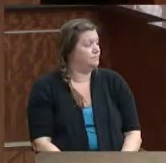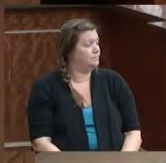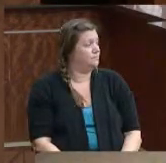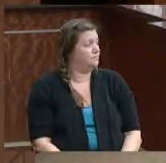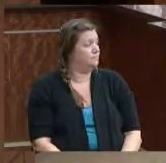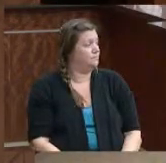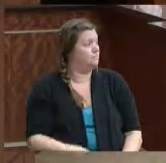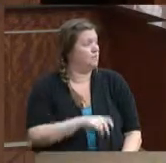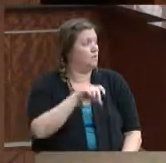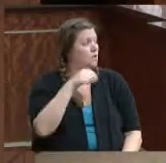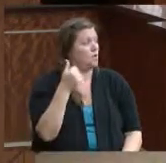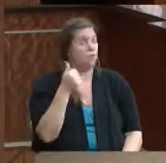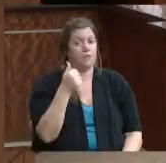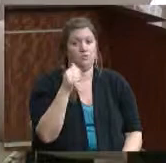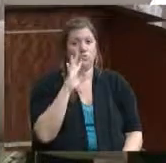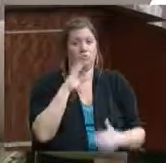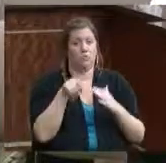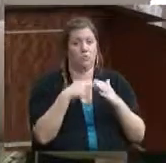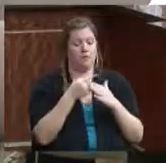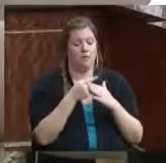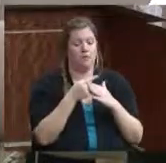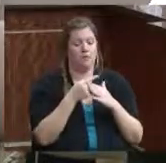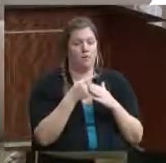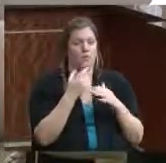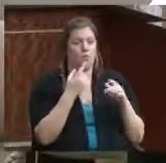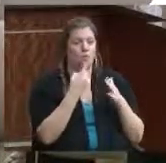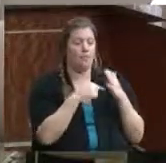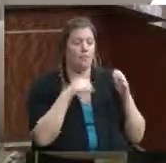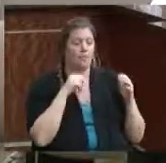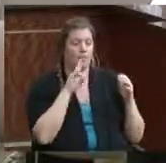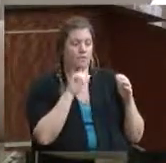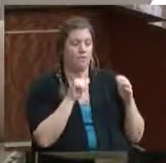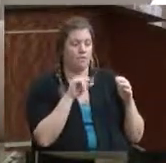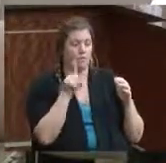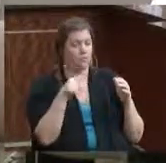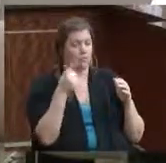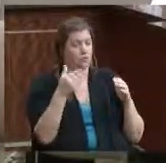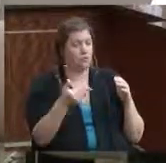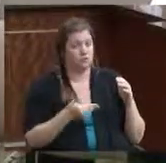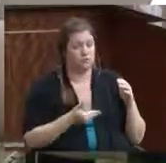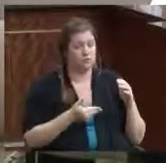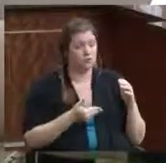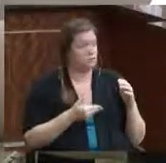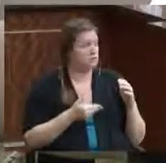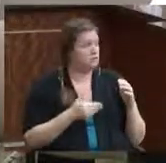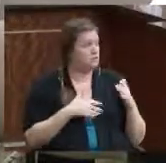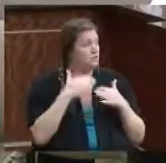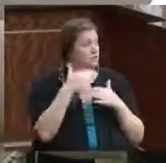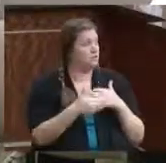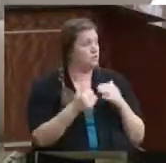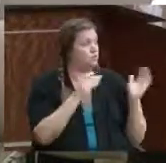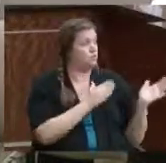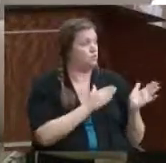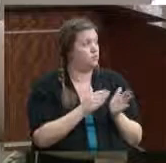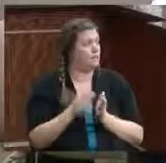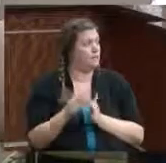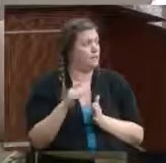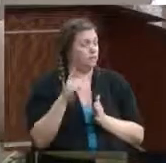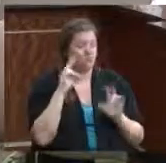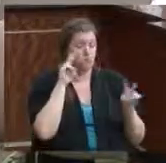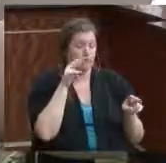Only to echo what the mayor said, this is the first public hearing. This is introduction. It next goes to the Planning Commission for